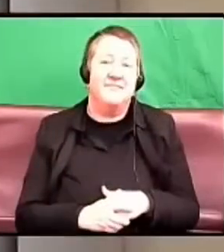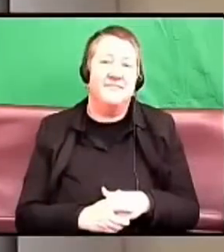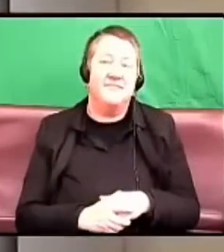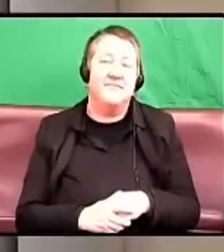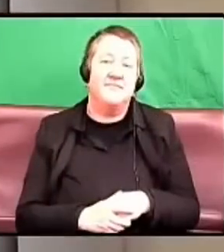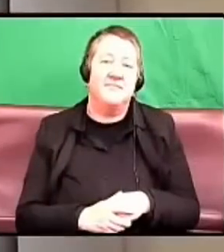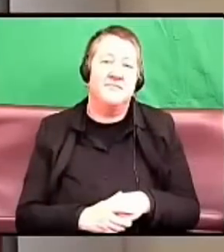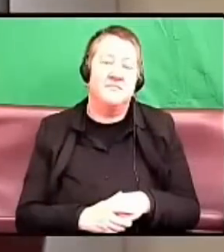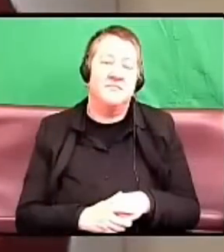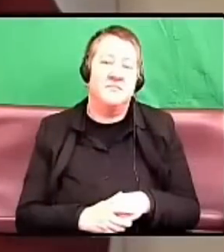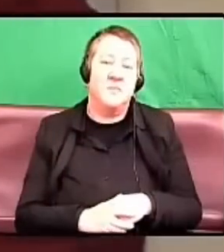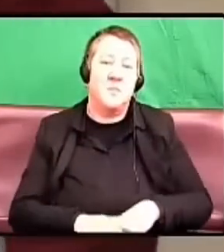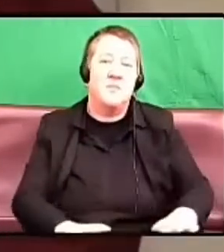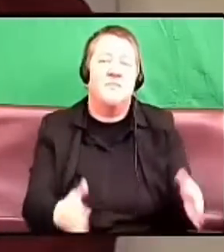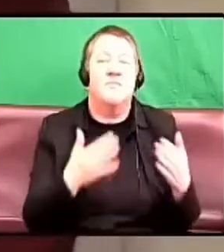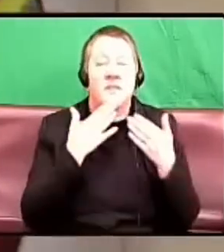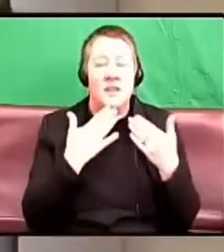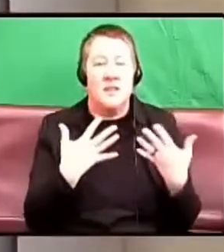Thank you, Chair.